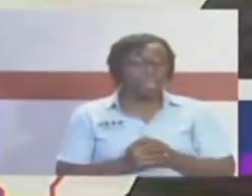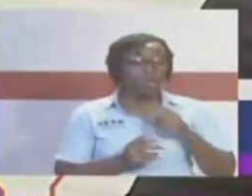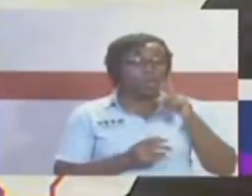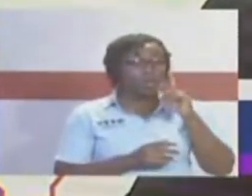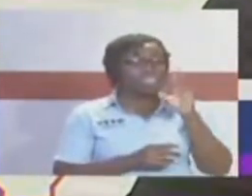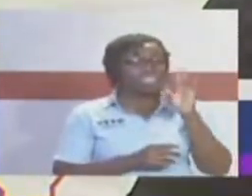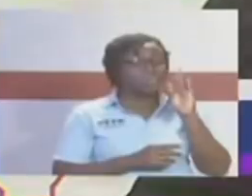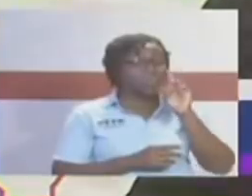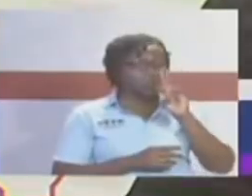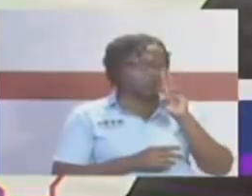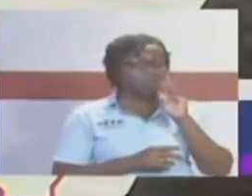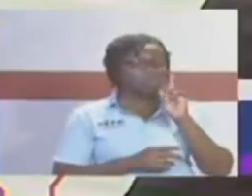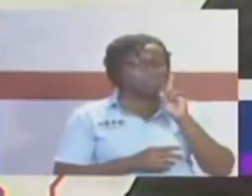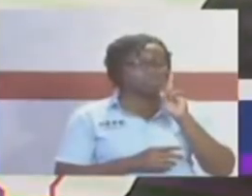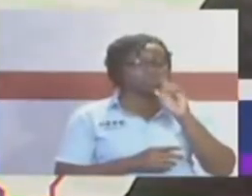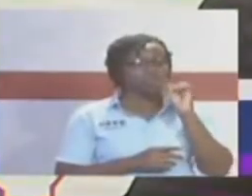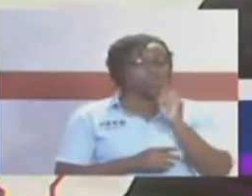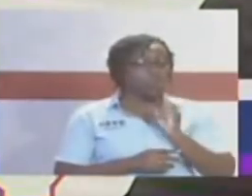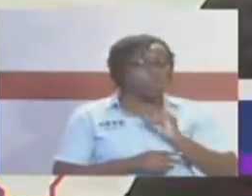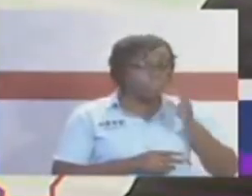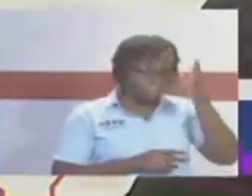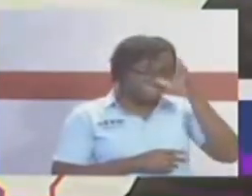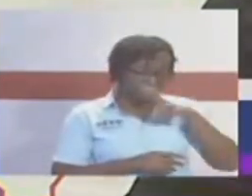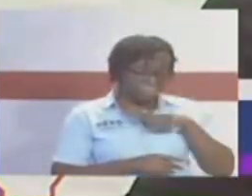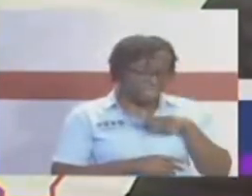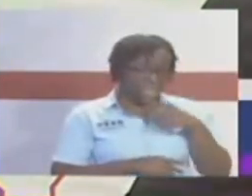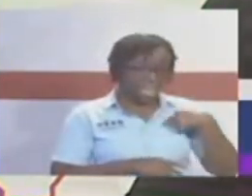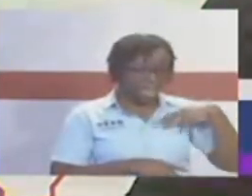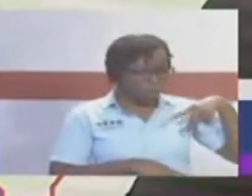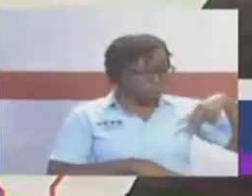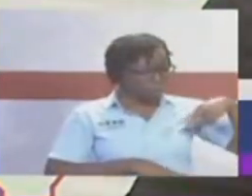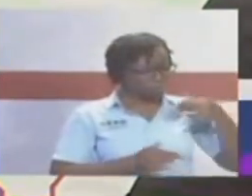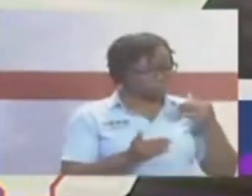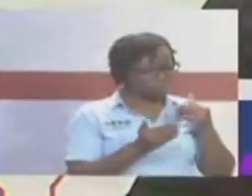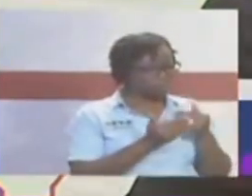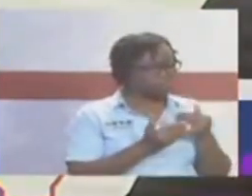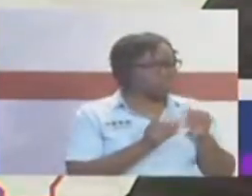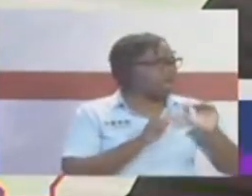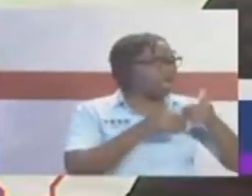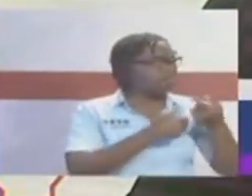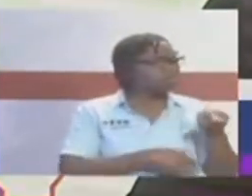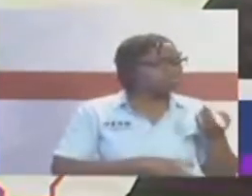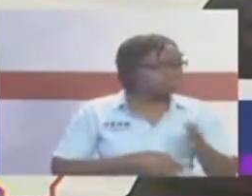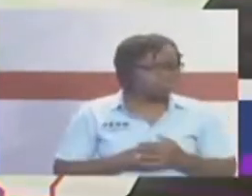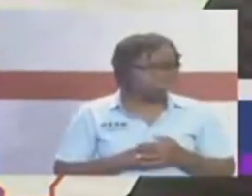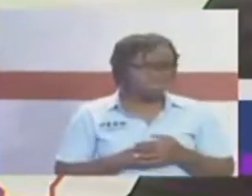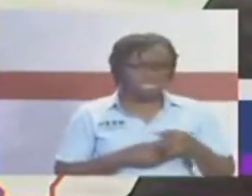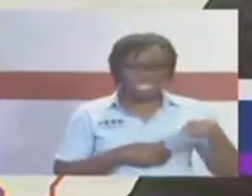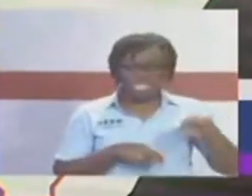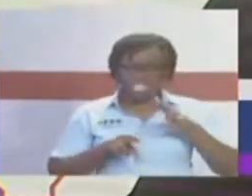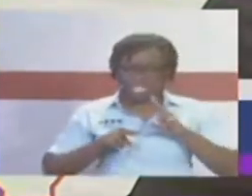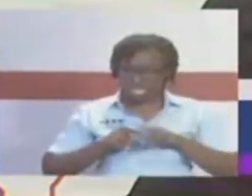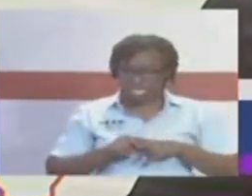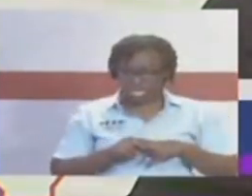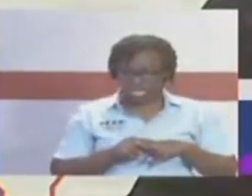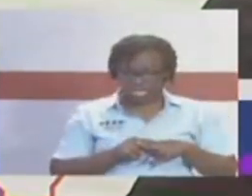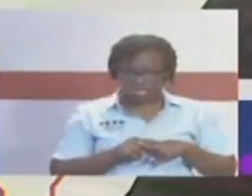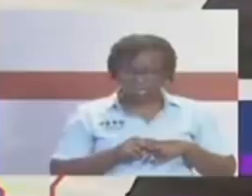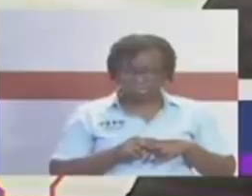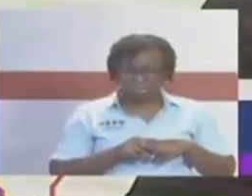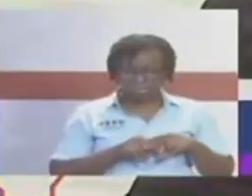71-year-old male with comorbidities. As I walked up to his bedside, asking him how he was doing, he sat with his head hanging